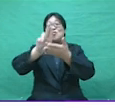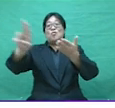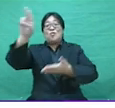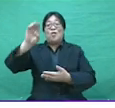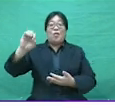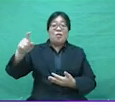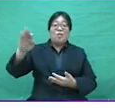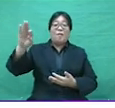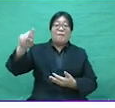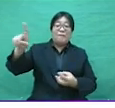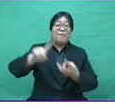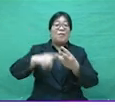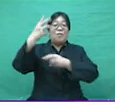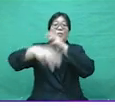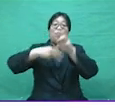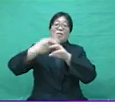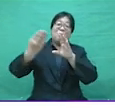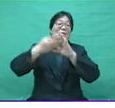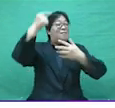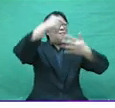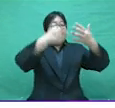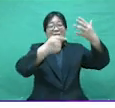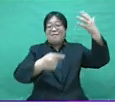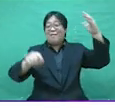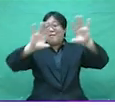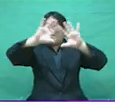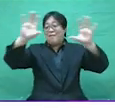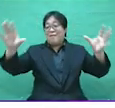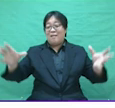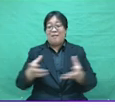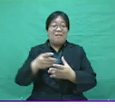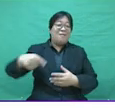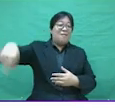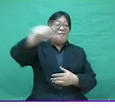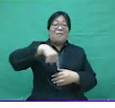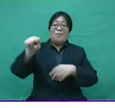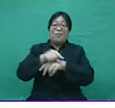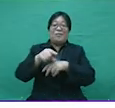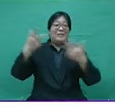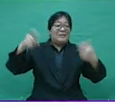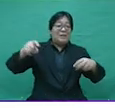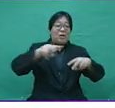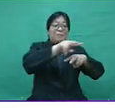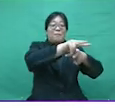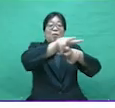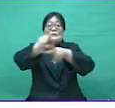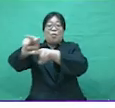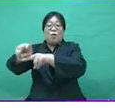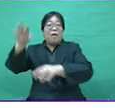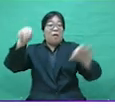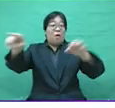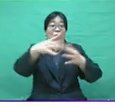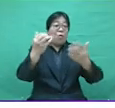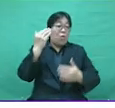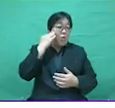University of Oxford, the World Bank, whoever, all the ones are using that monitor. And if you